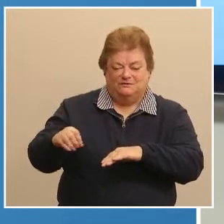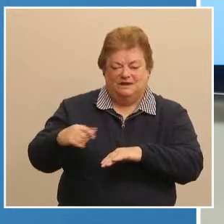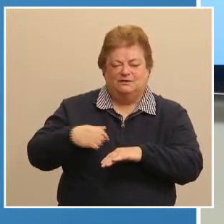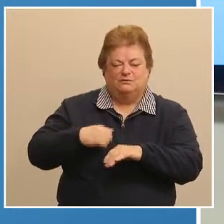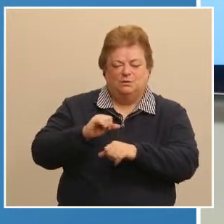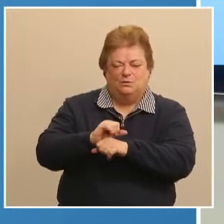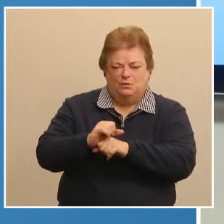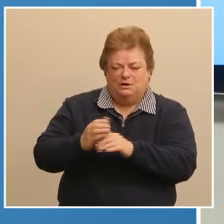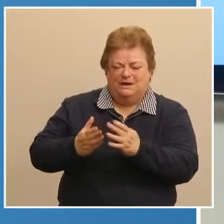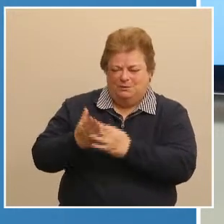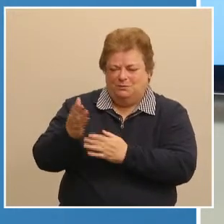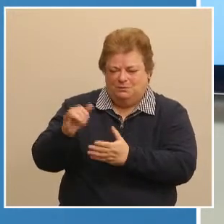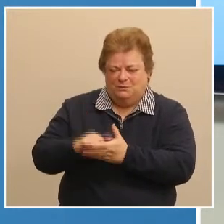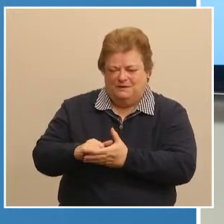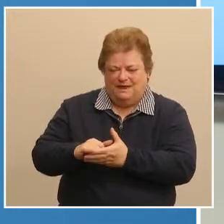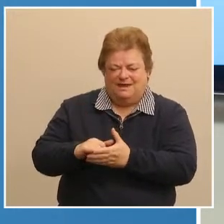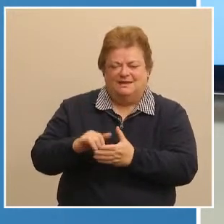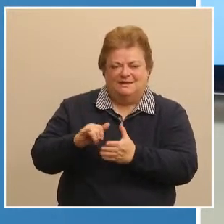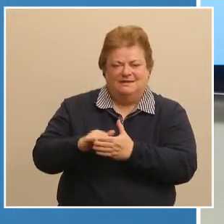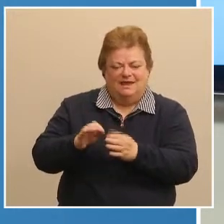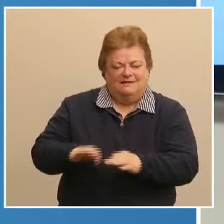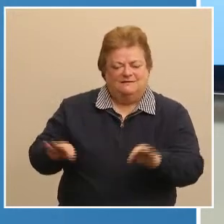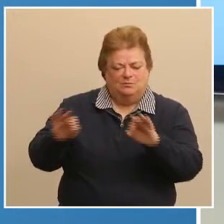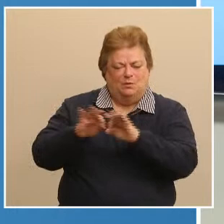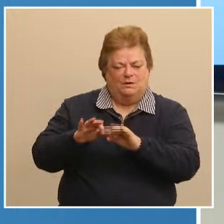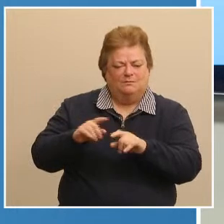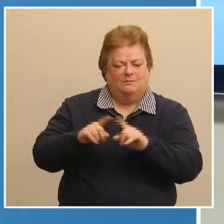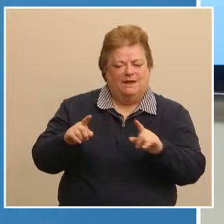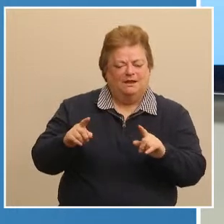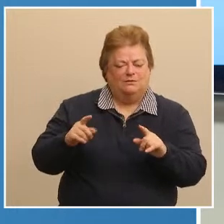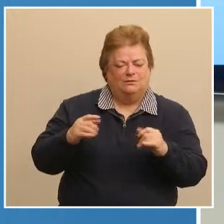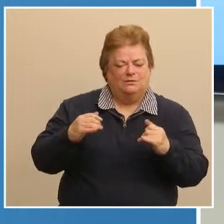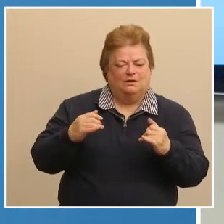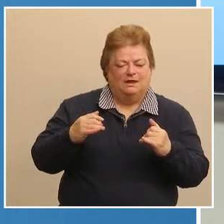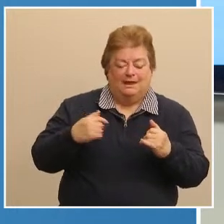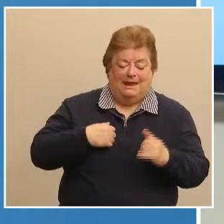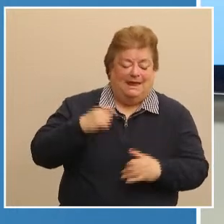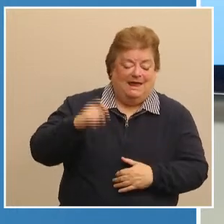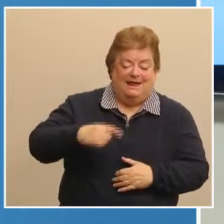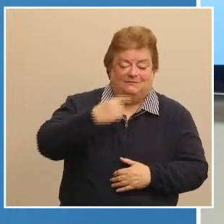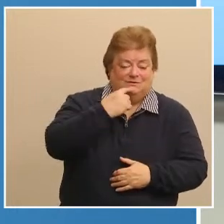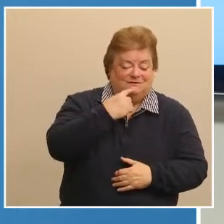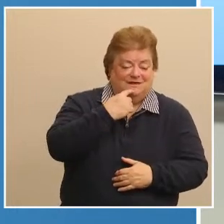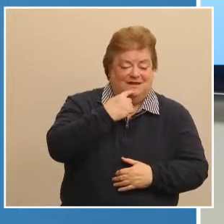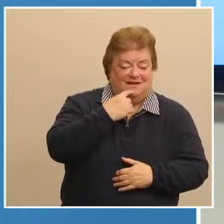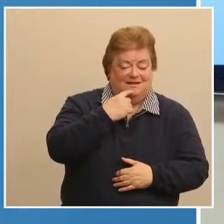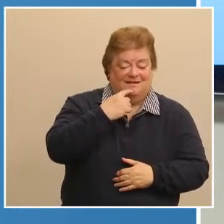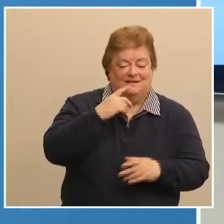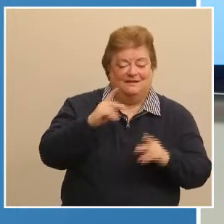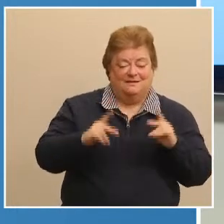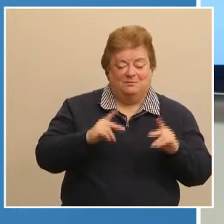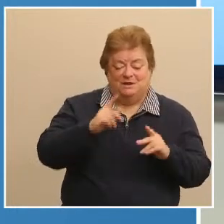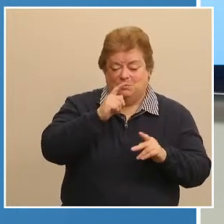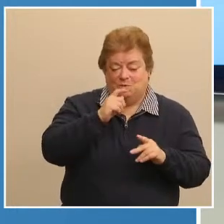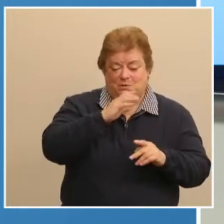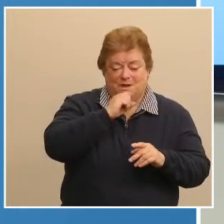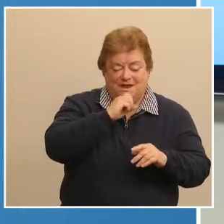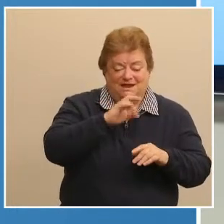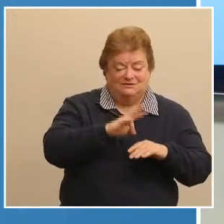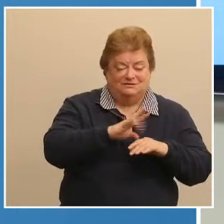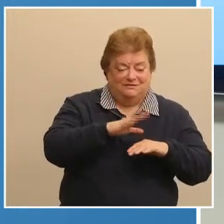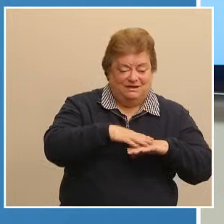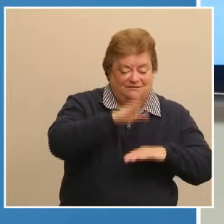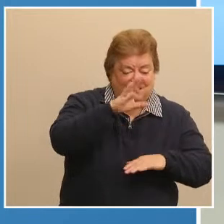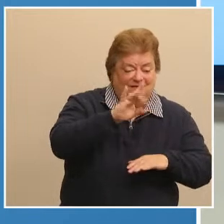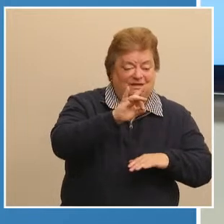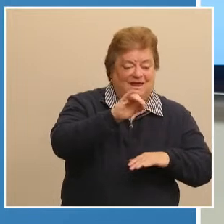through that that matters. But I have to say that just like our folks that were 75 and older and 80